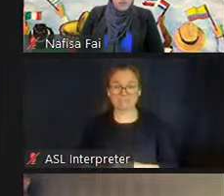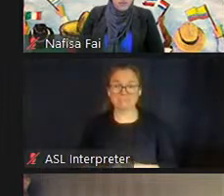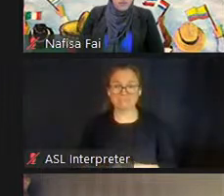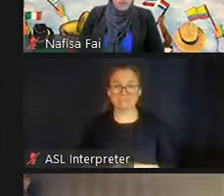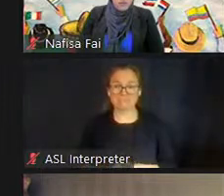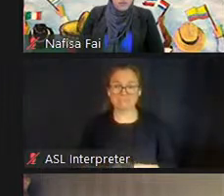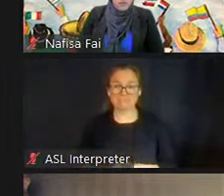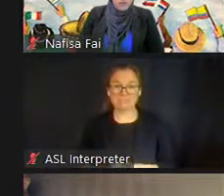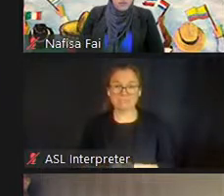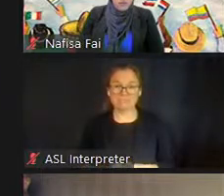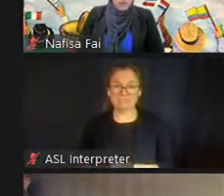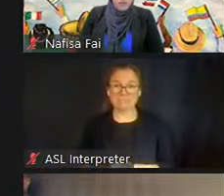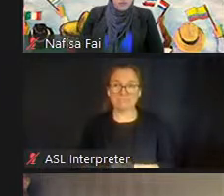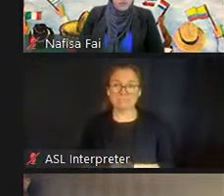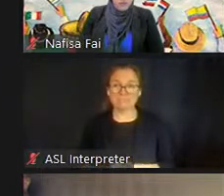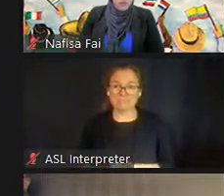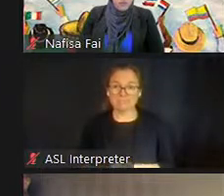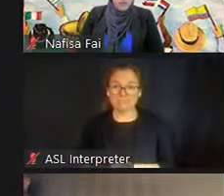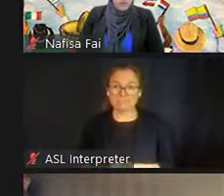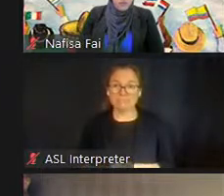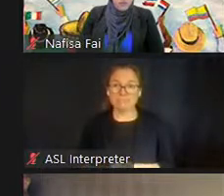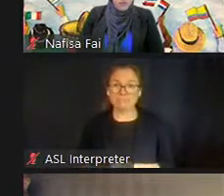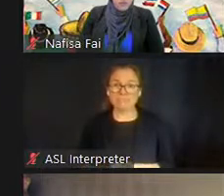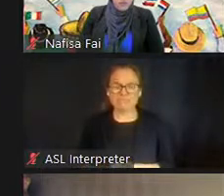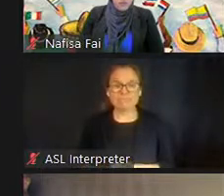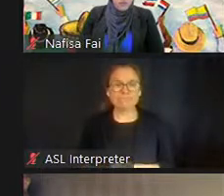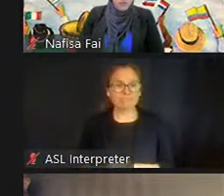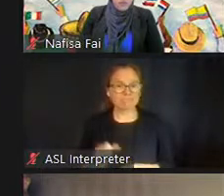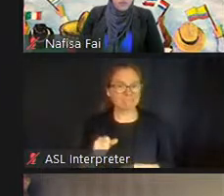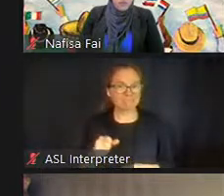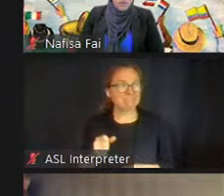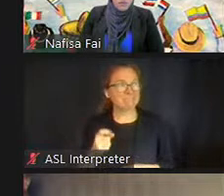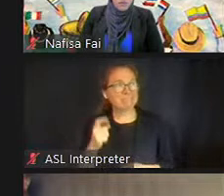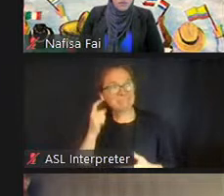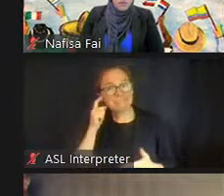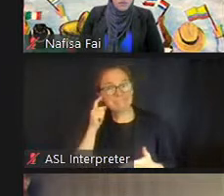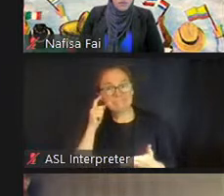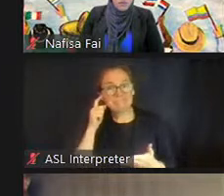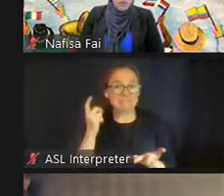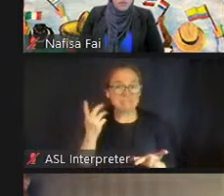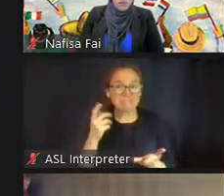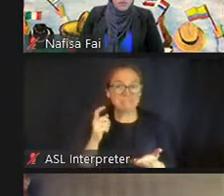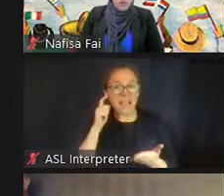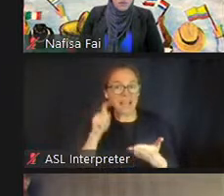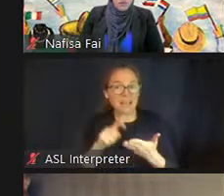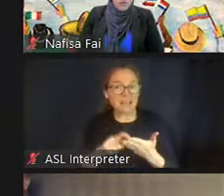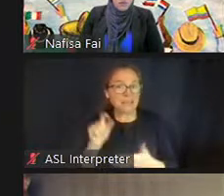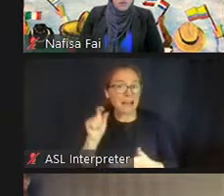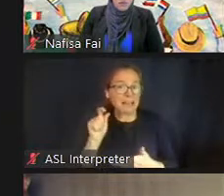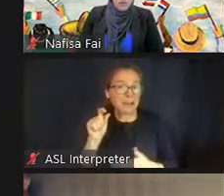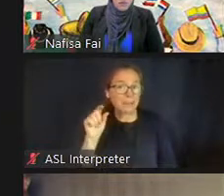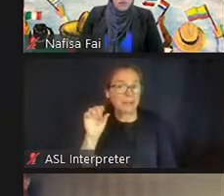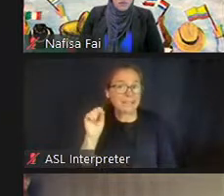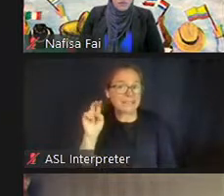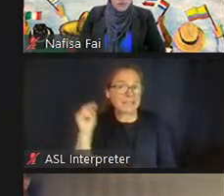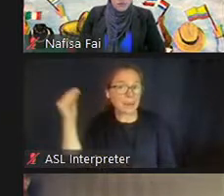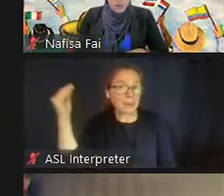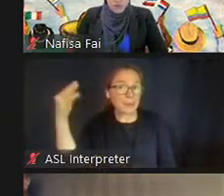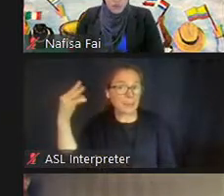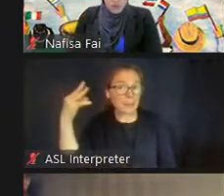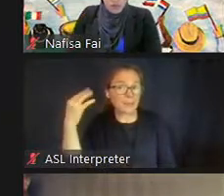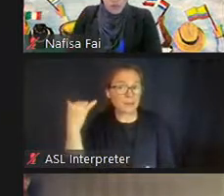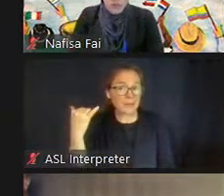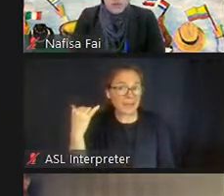Washington County is like where I am, there's a little ray of sunshine that has just emerged today. So with